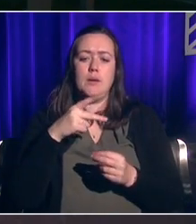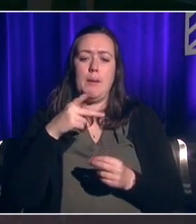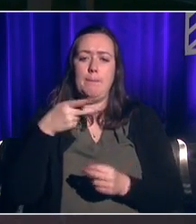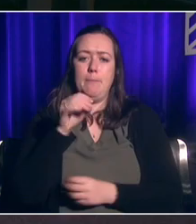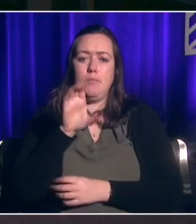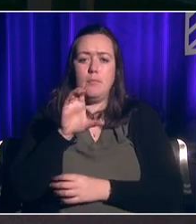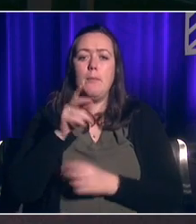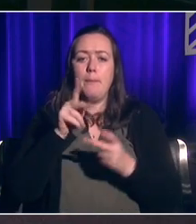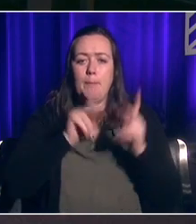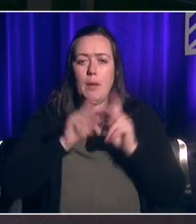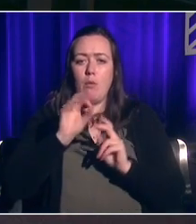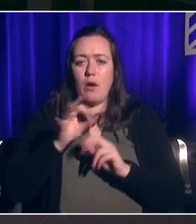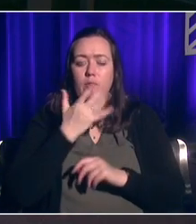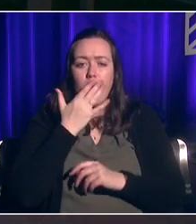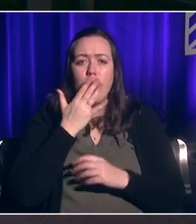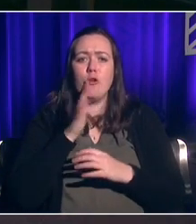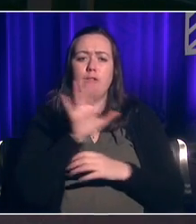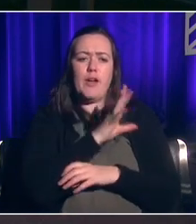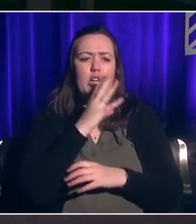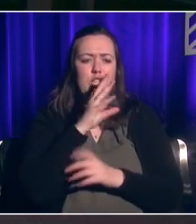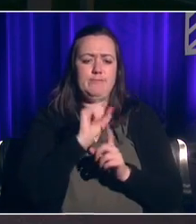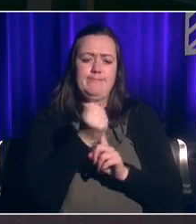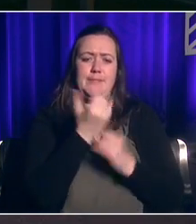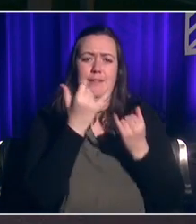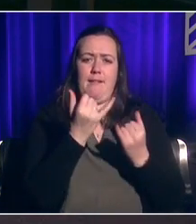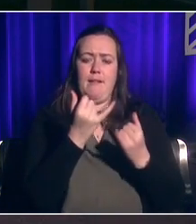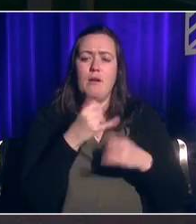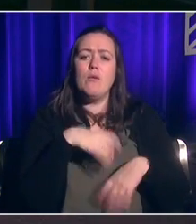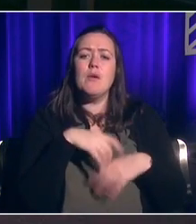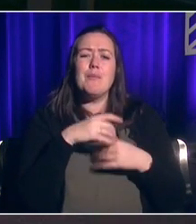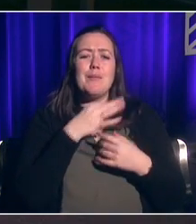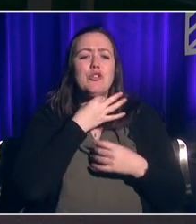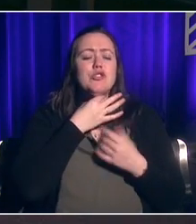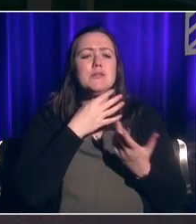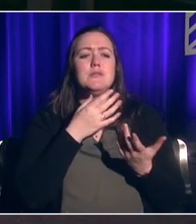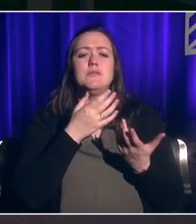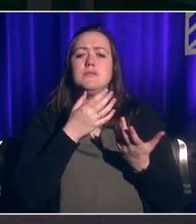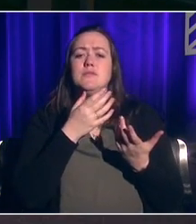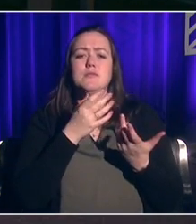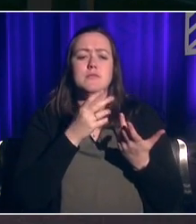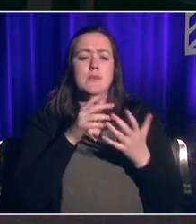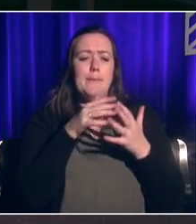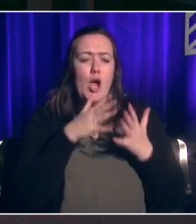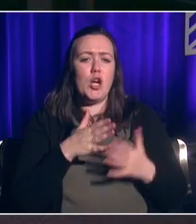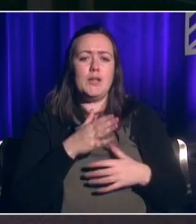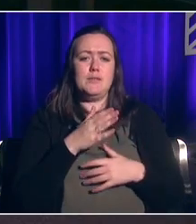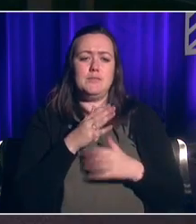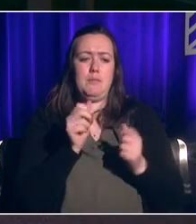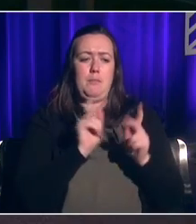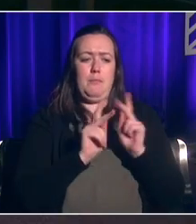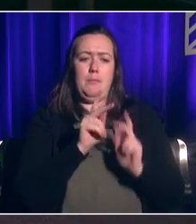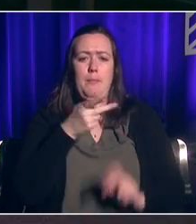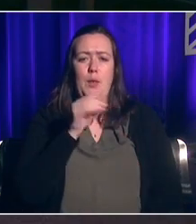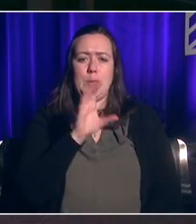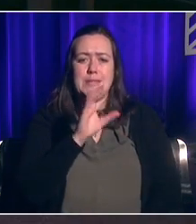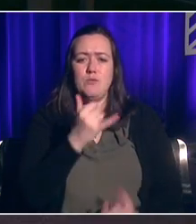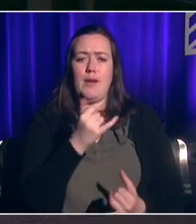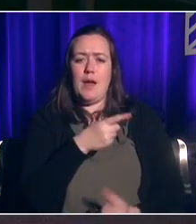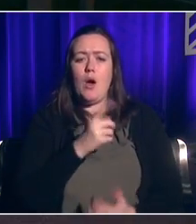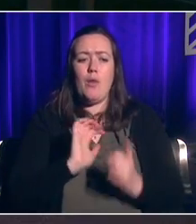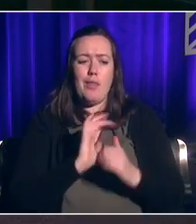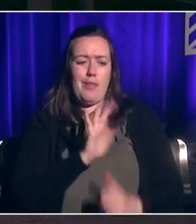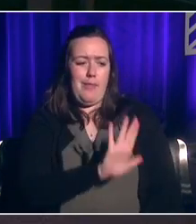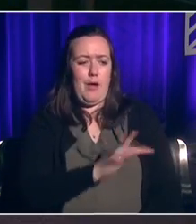the feelings, but maybe put a finer point on it. How are Americans of color feeling right now, given you have Donald Trump tweeting about the